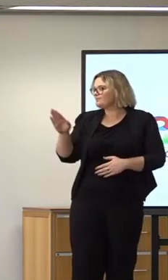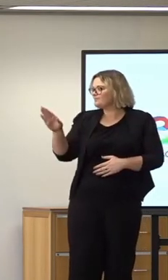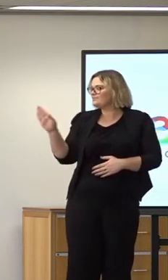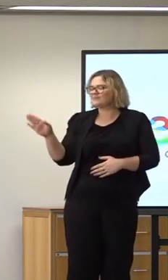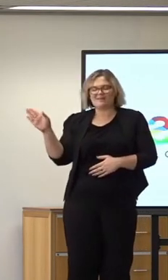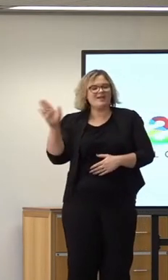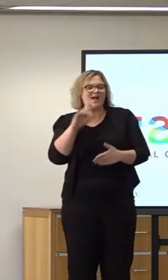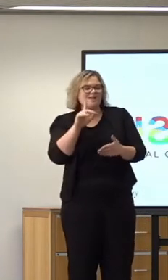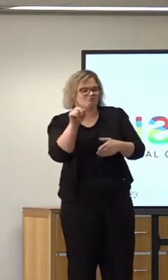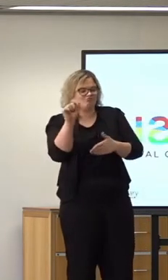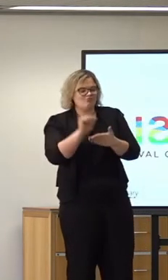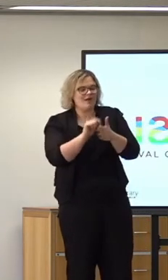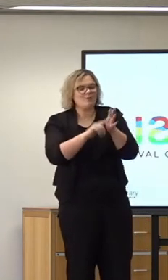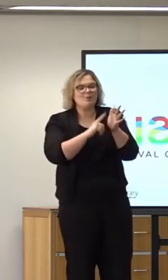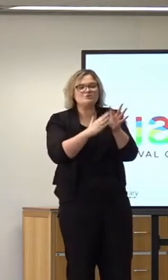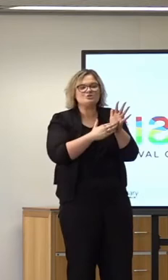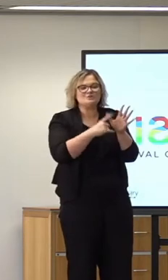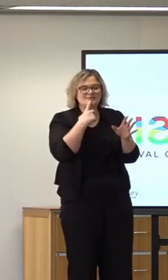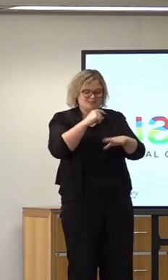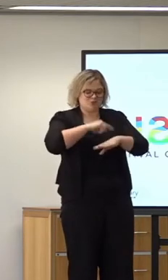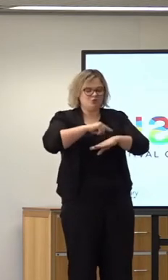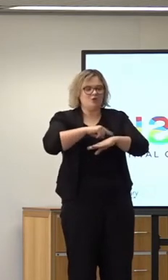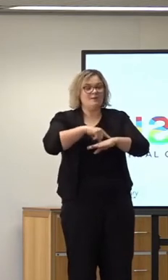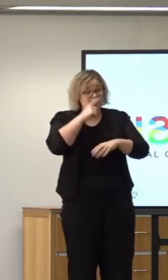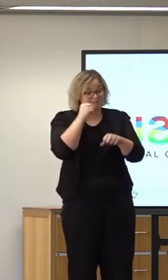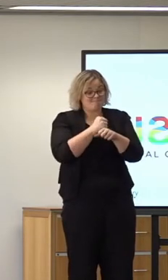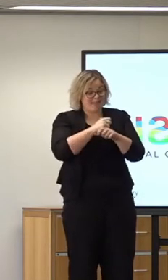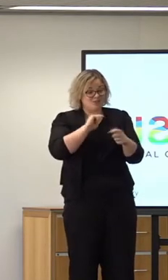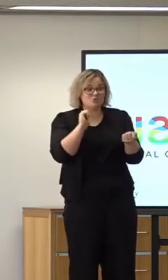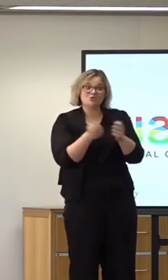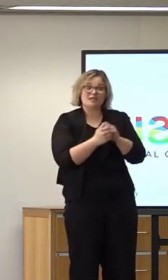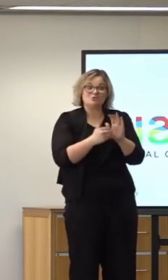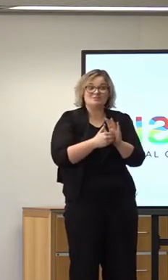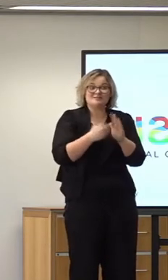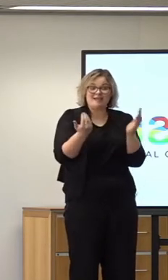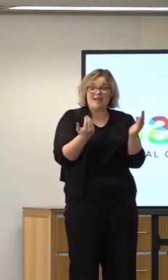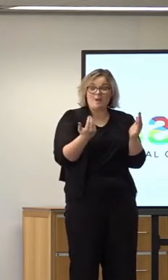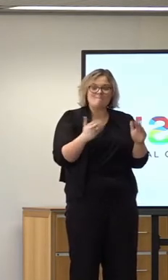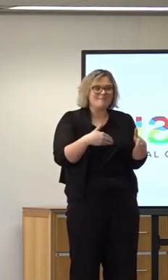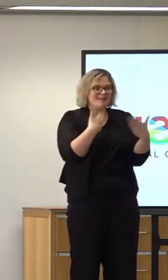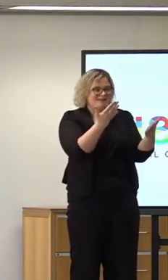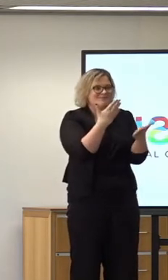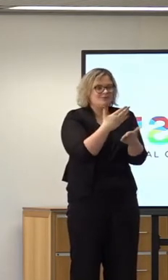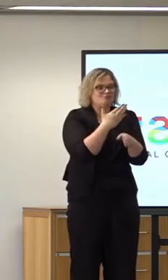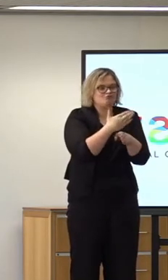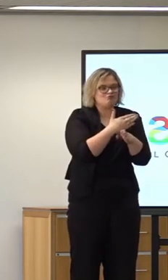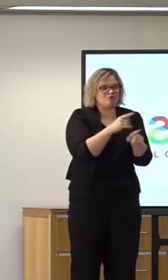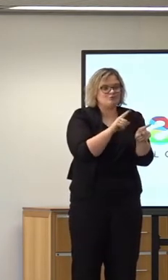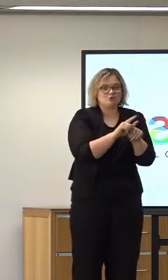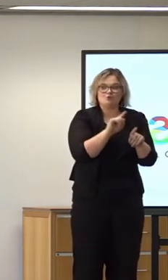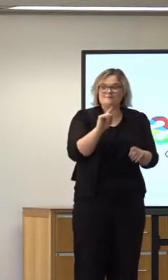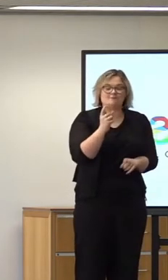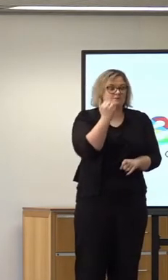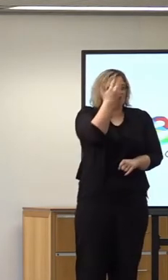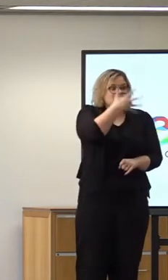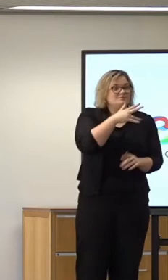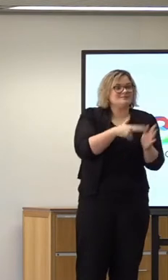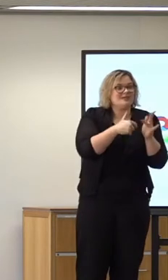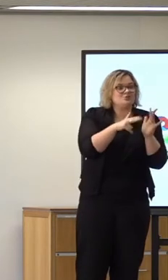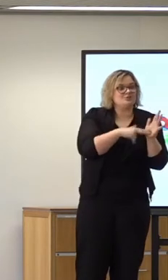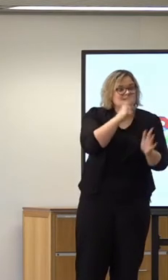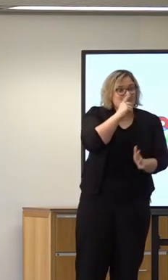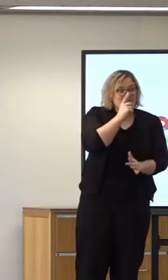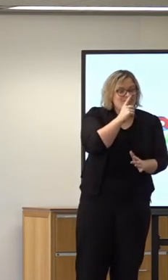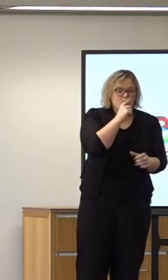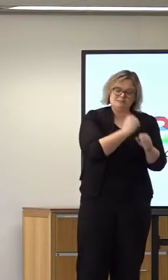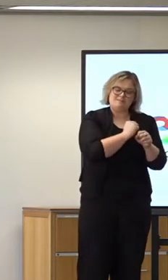time thing. We can make changes for the now by giving positions to these First Nations people and people with disabilities to